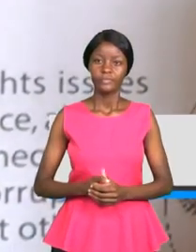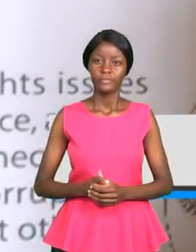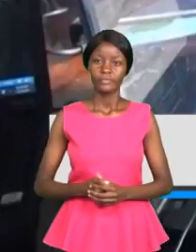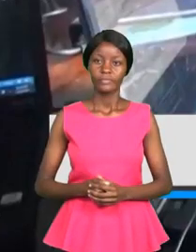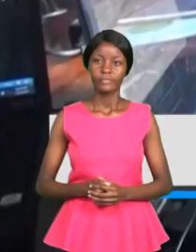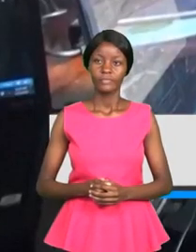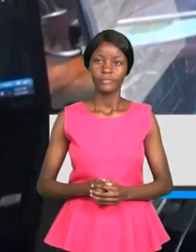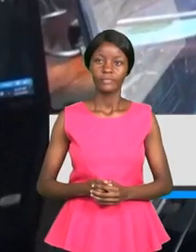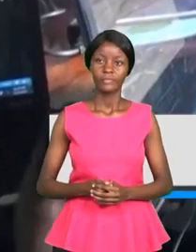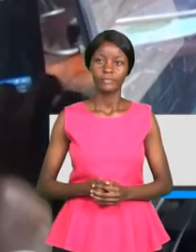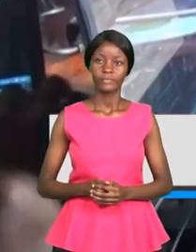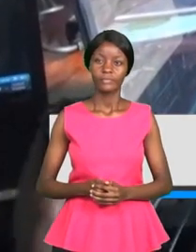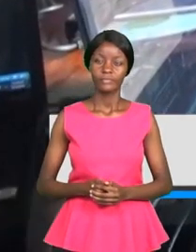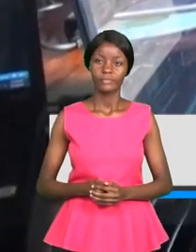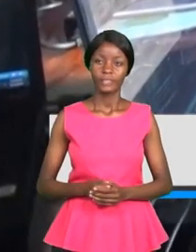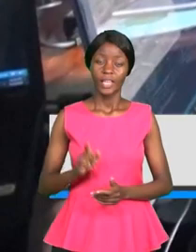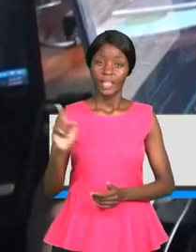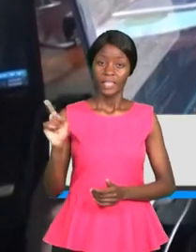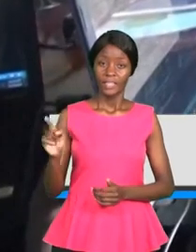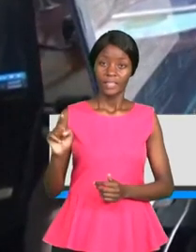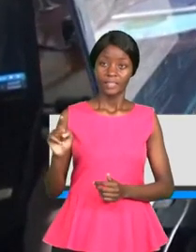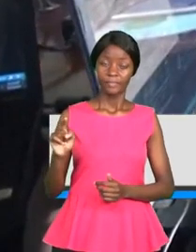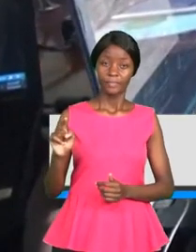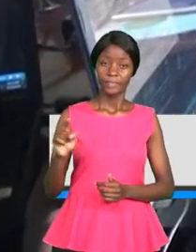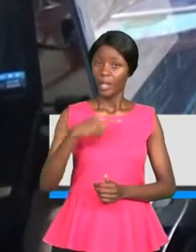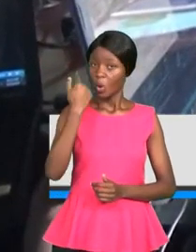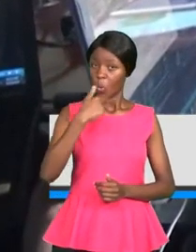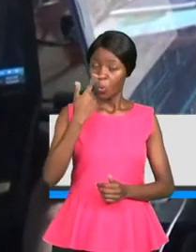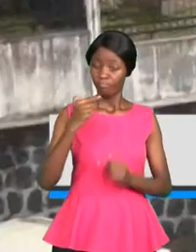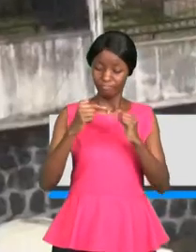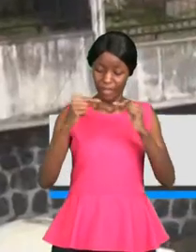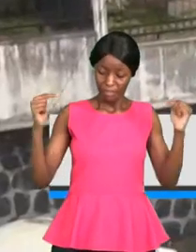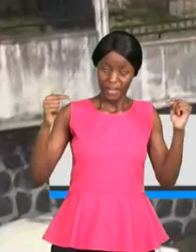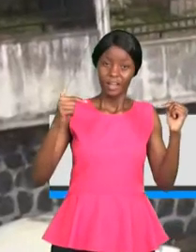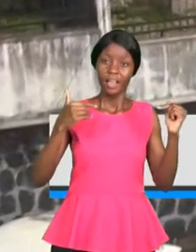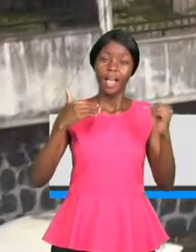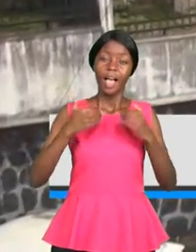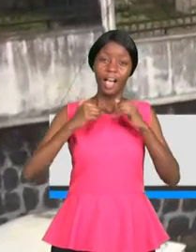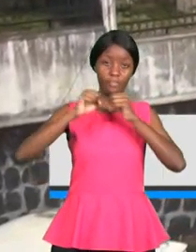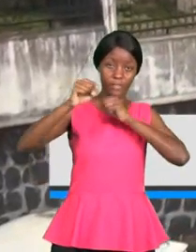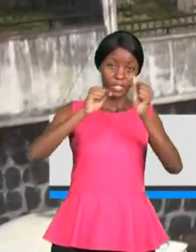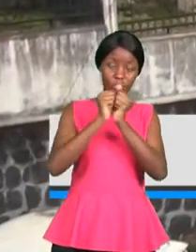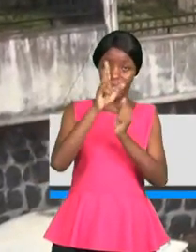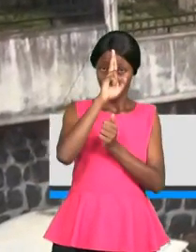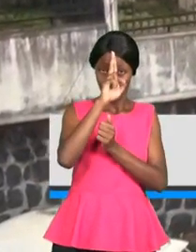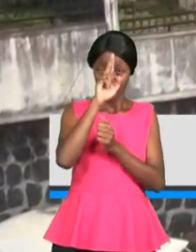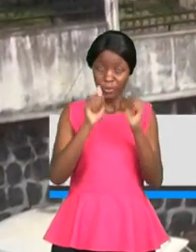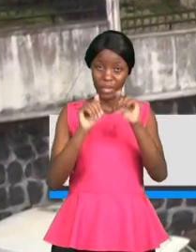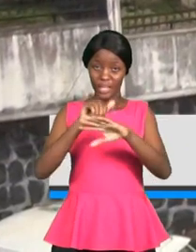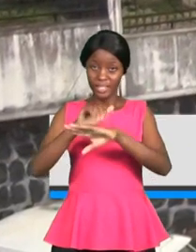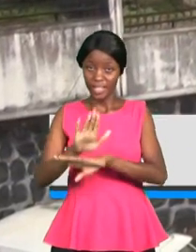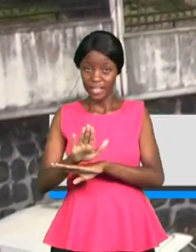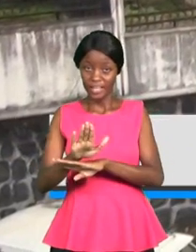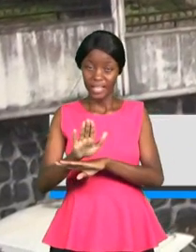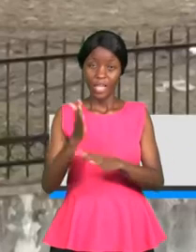referee. Radical separatist groups have waged an armed struggle with the security forces sent by Yaounde,